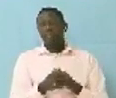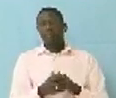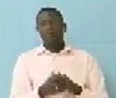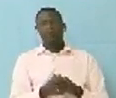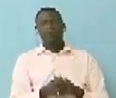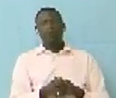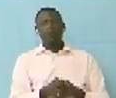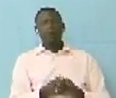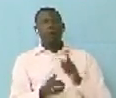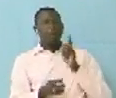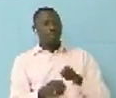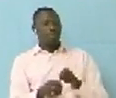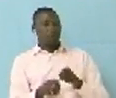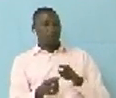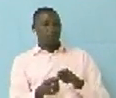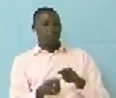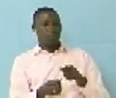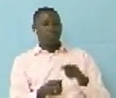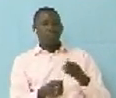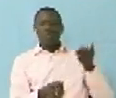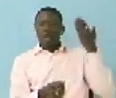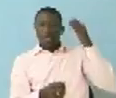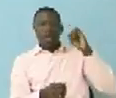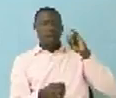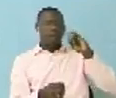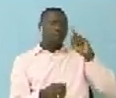Usman Sonko was there, former IGP.